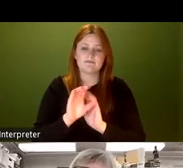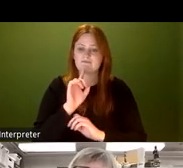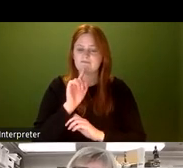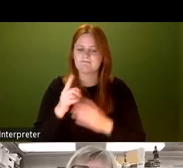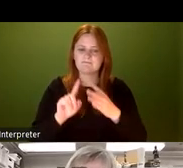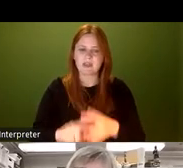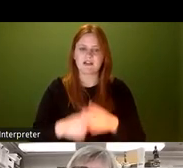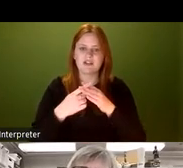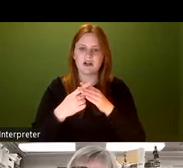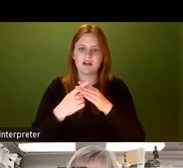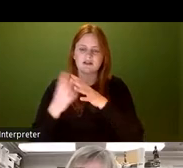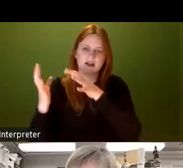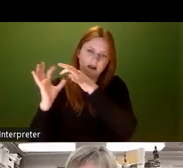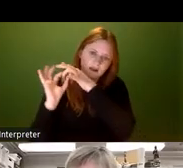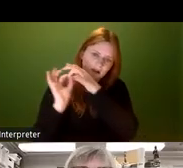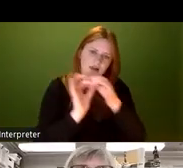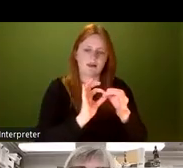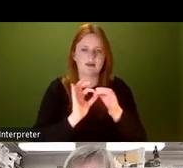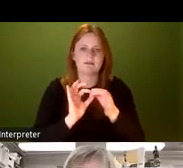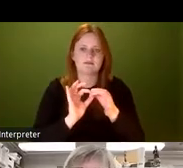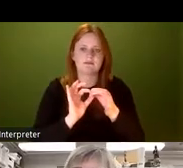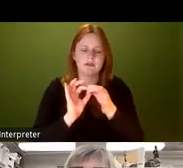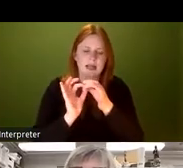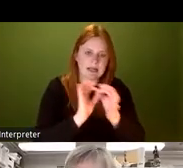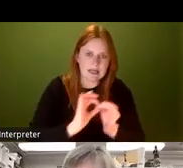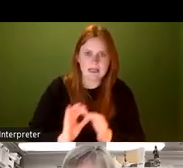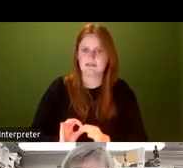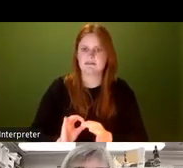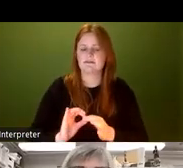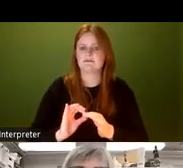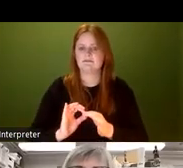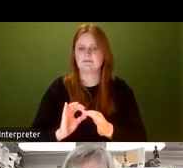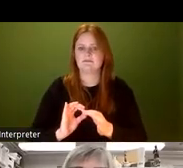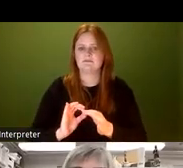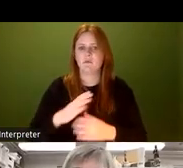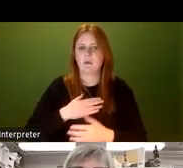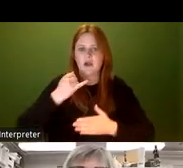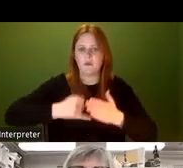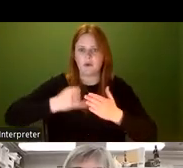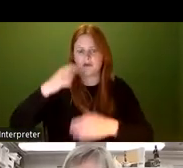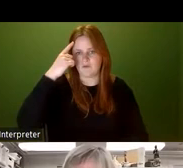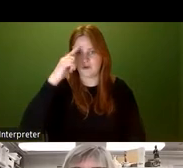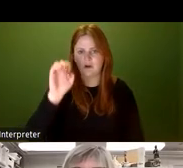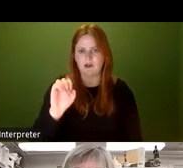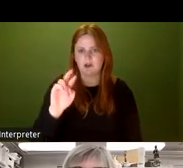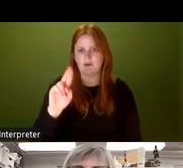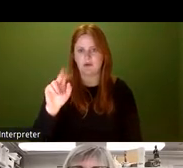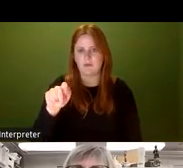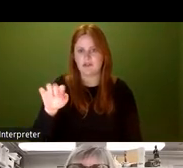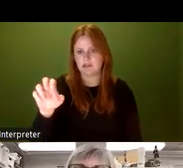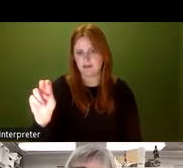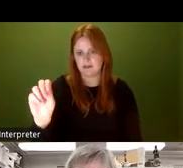to coalesce in terms of the work I was making for eruptions.